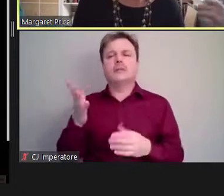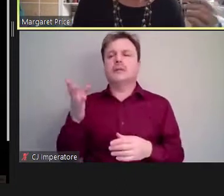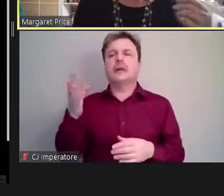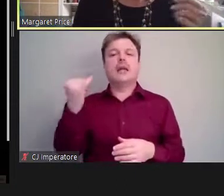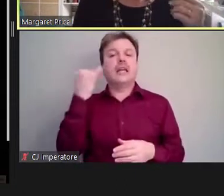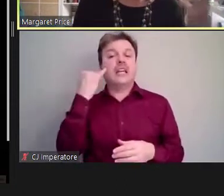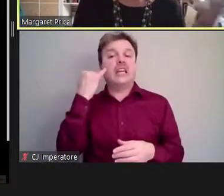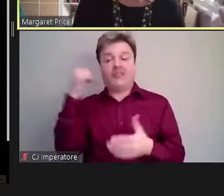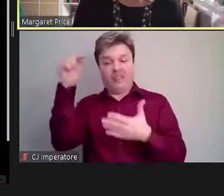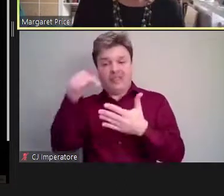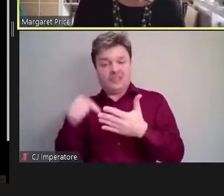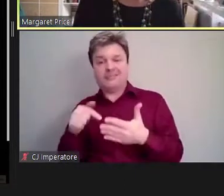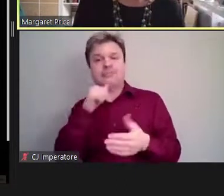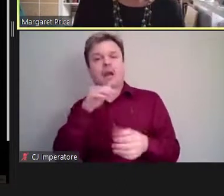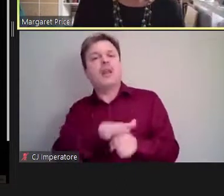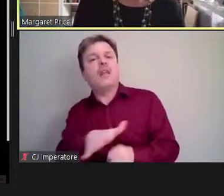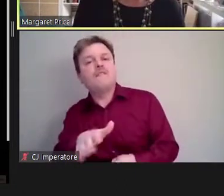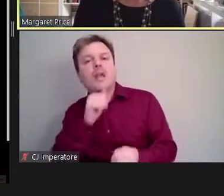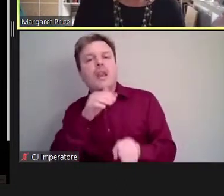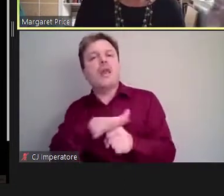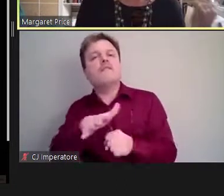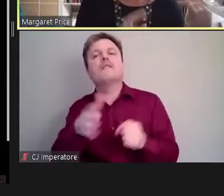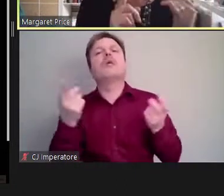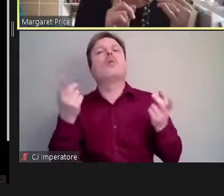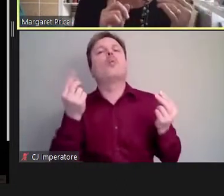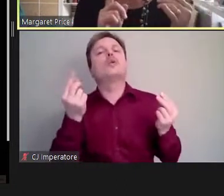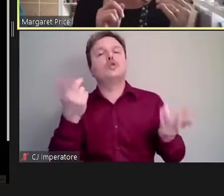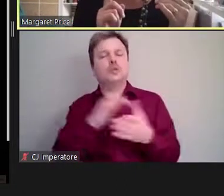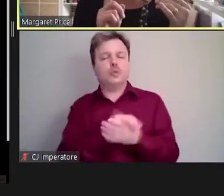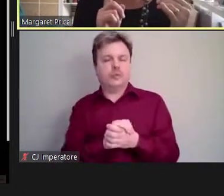adequate? And the resources they had named